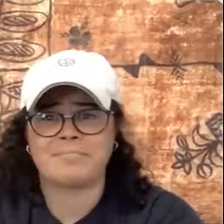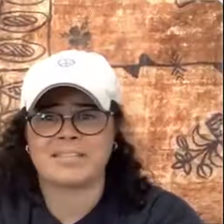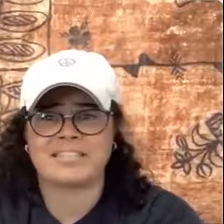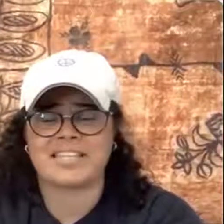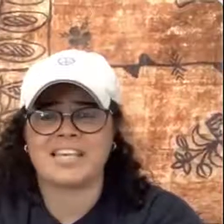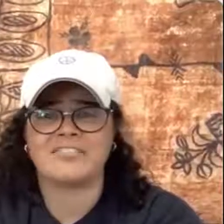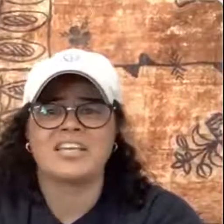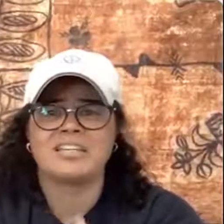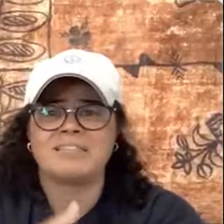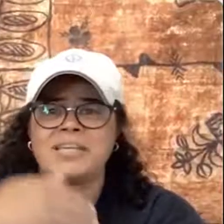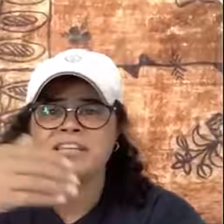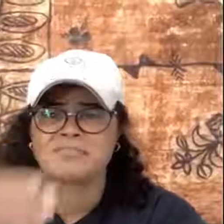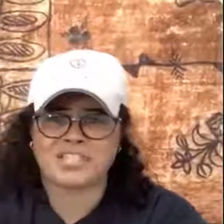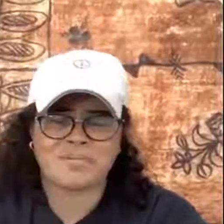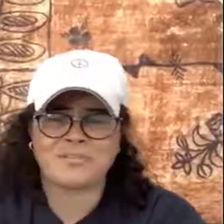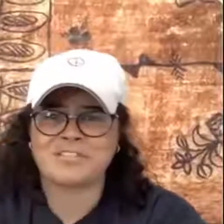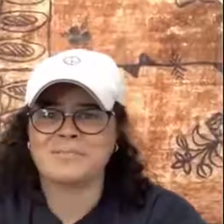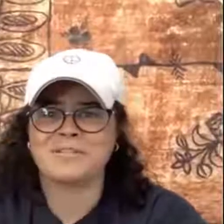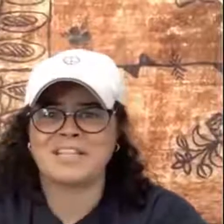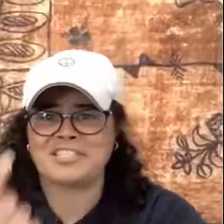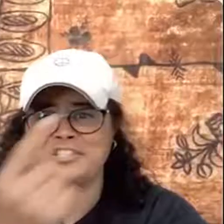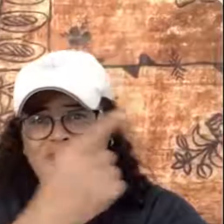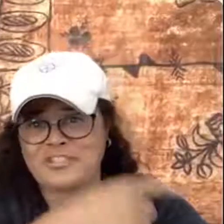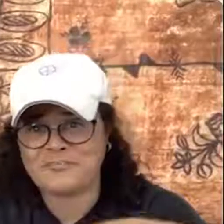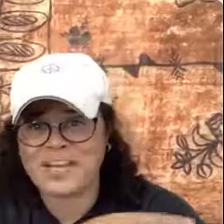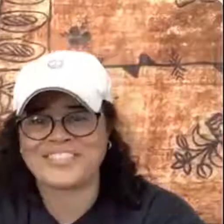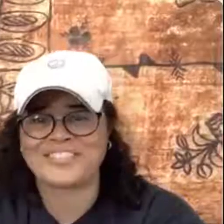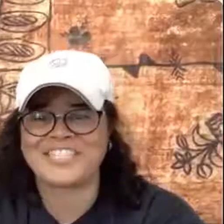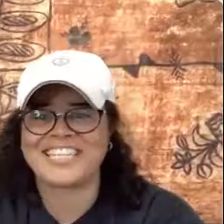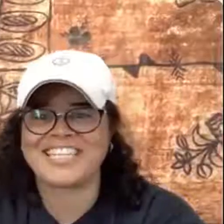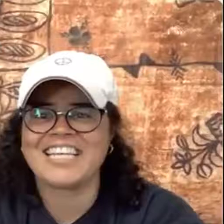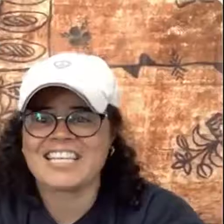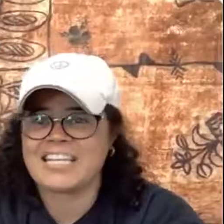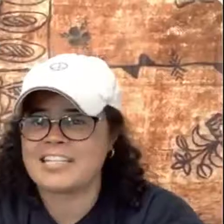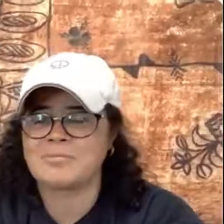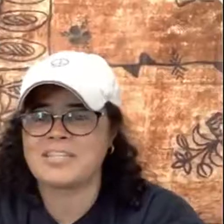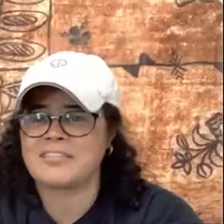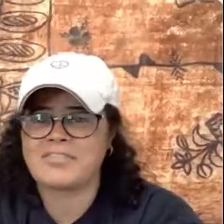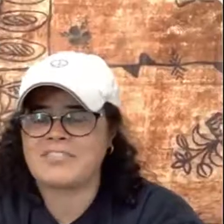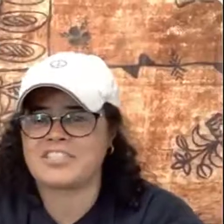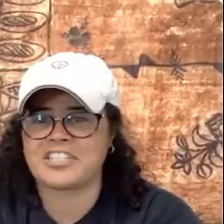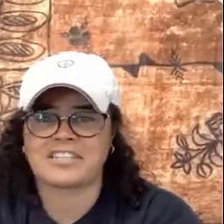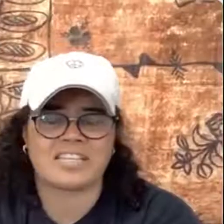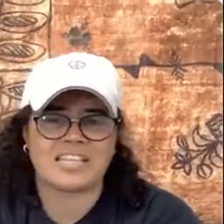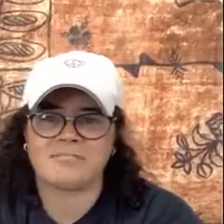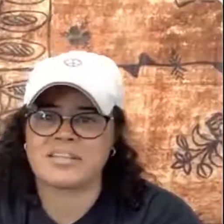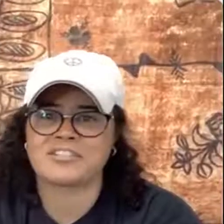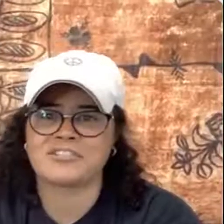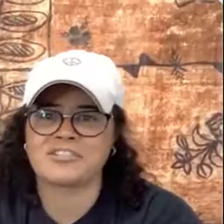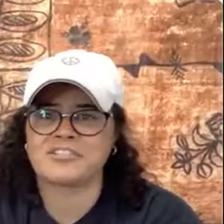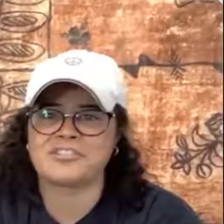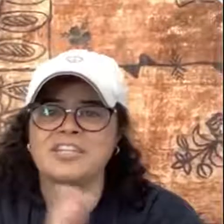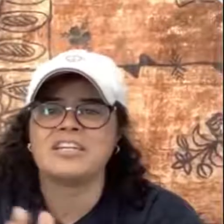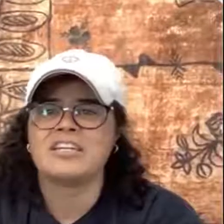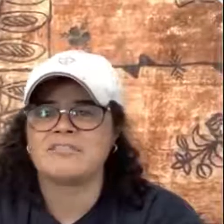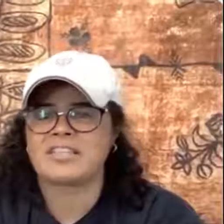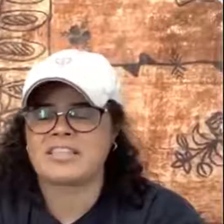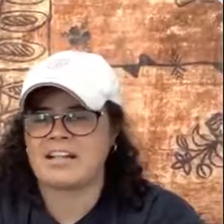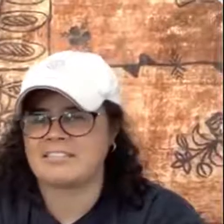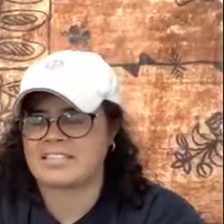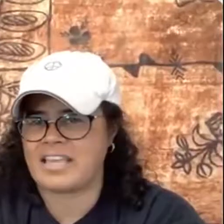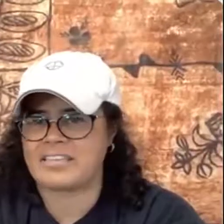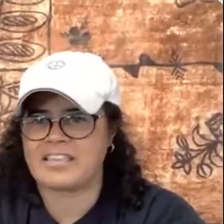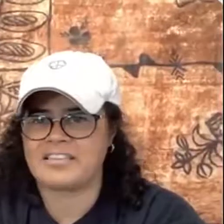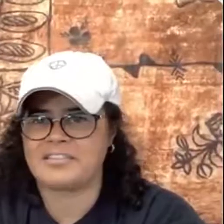you for keeping safe, being responsible, as Joseph Marshall said last week. If you haven't checked that out, make sure you do,